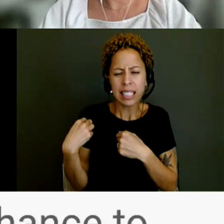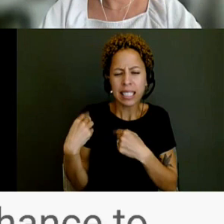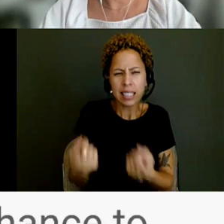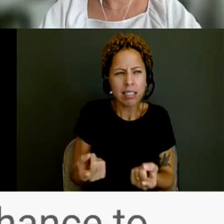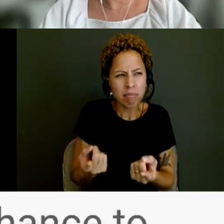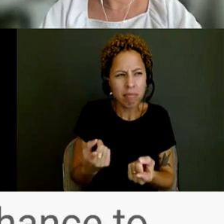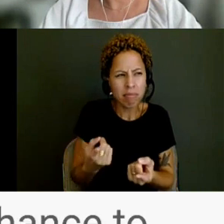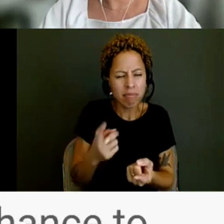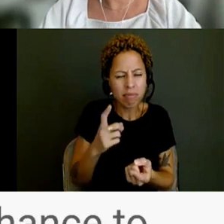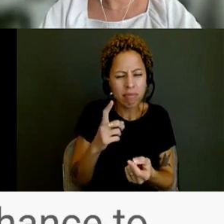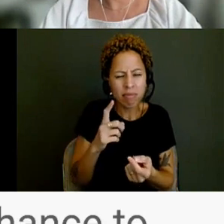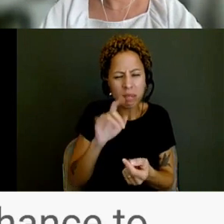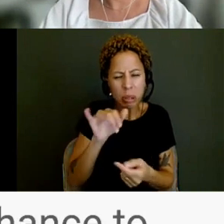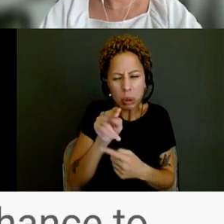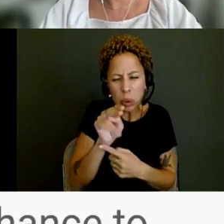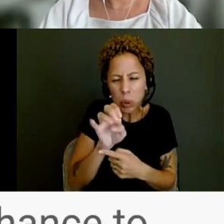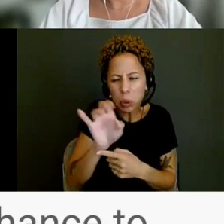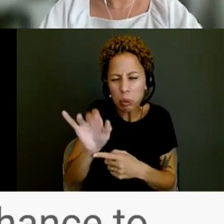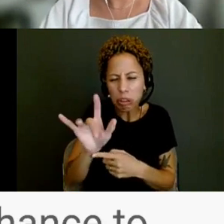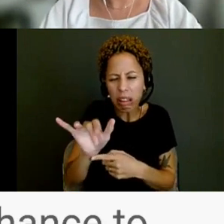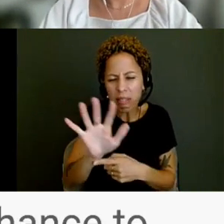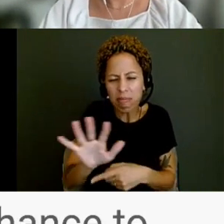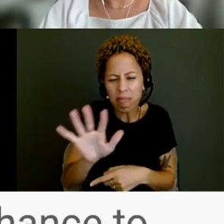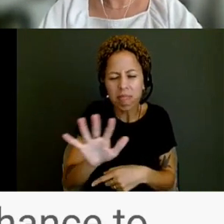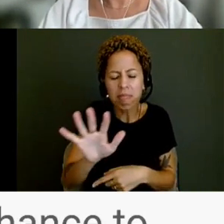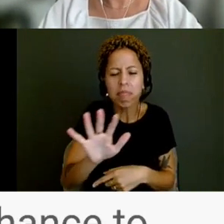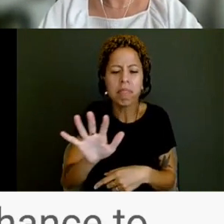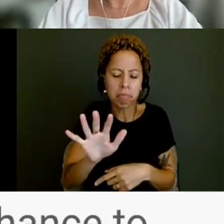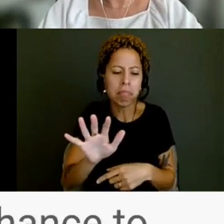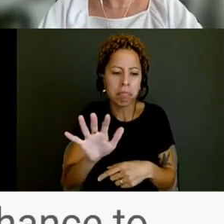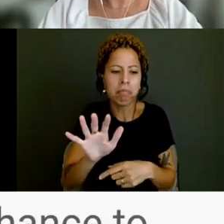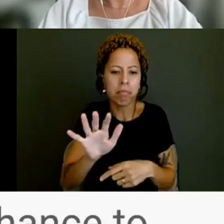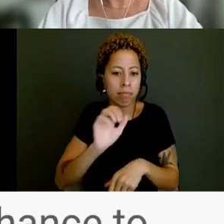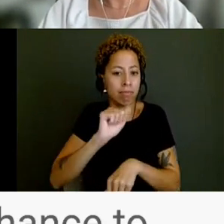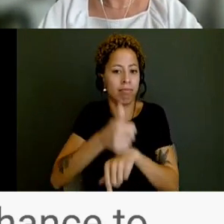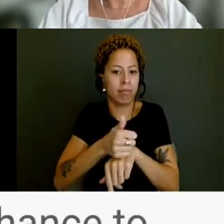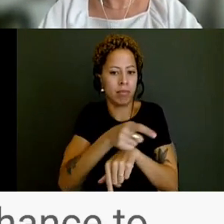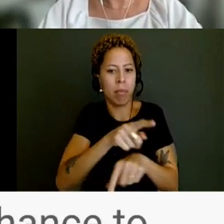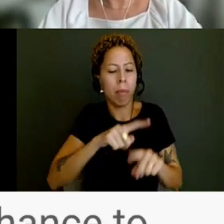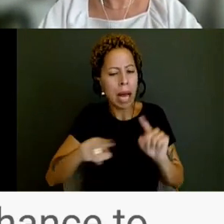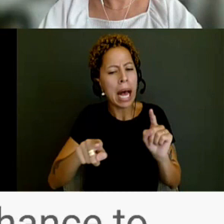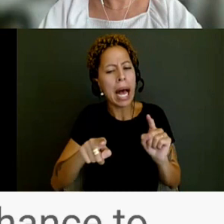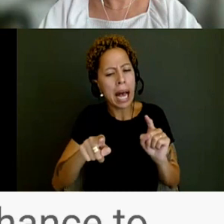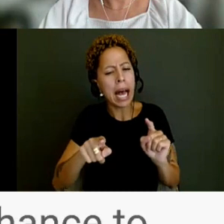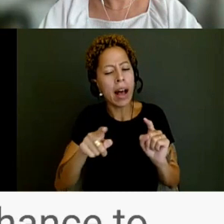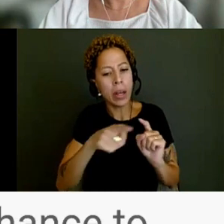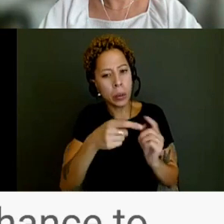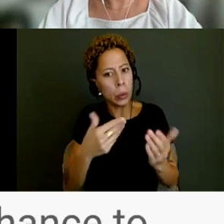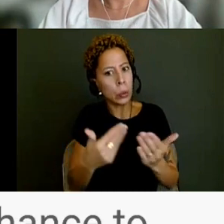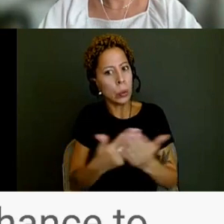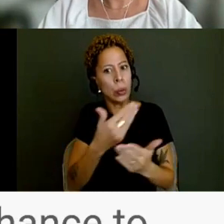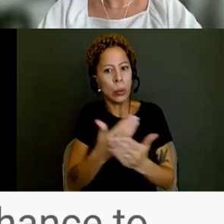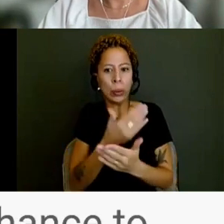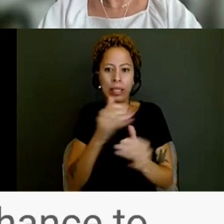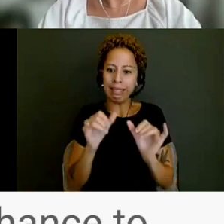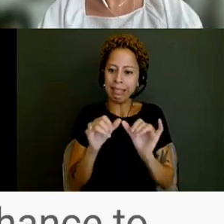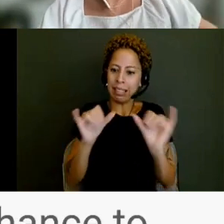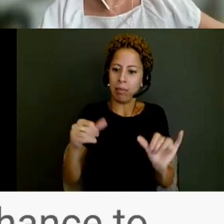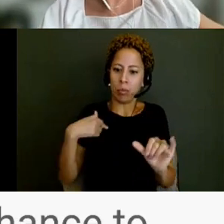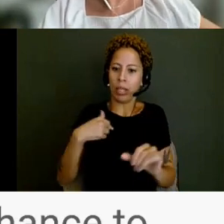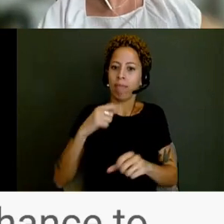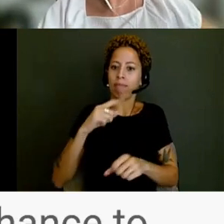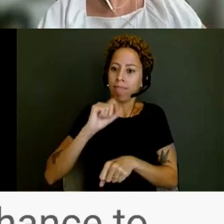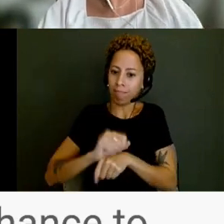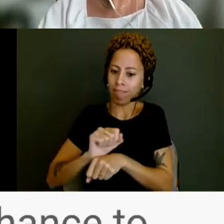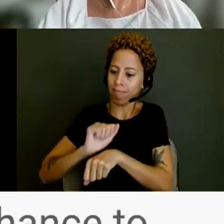but, it takes some time to really incorporate new things into your daily practice. Or maybe I'm just